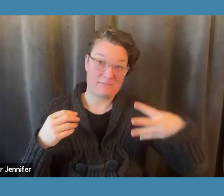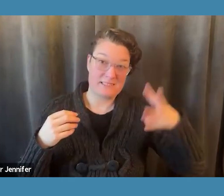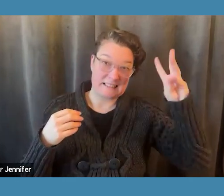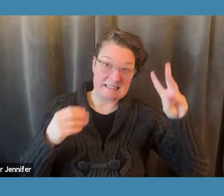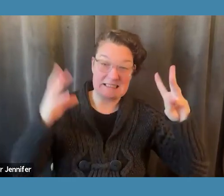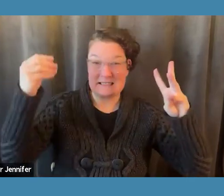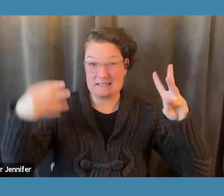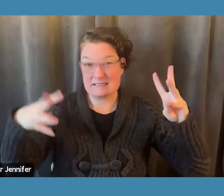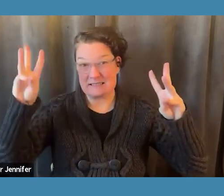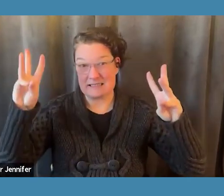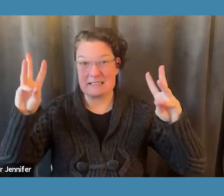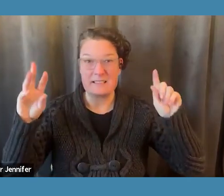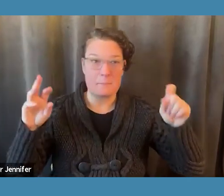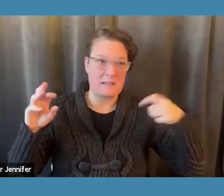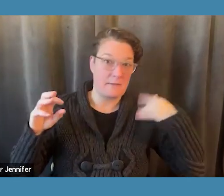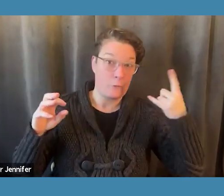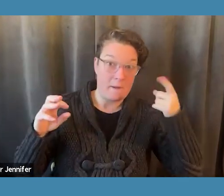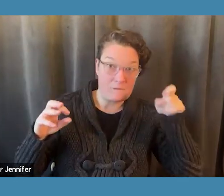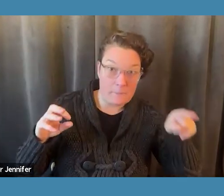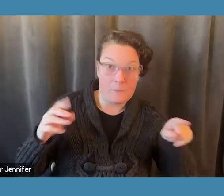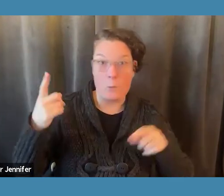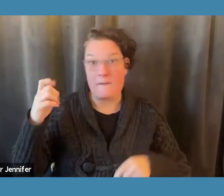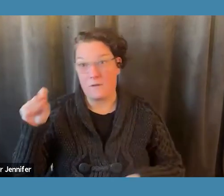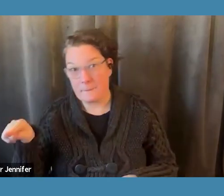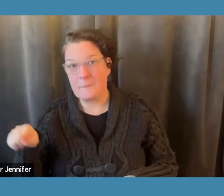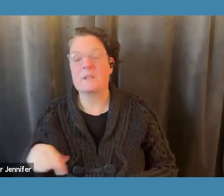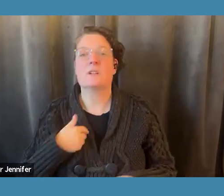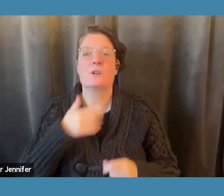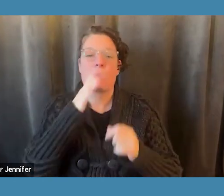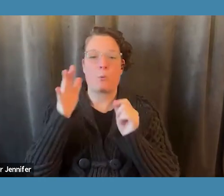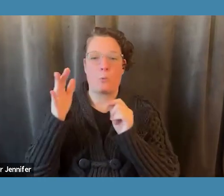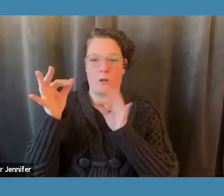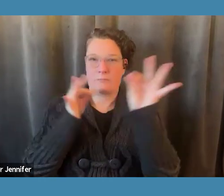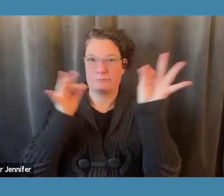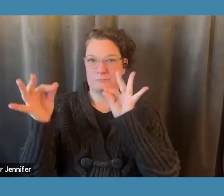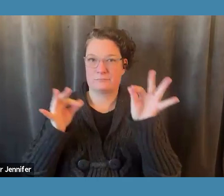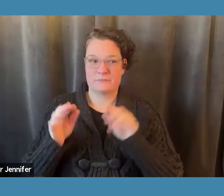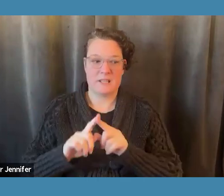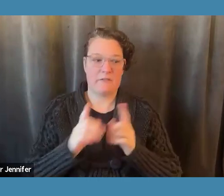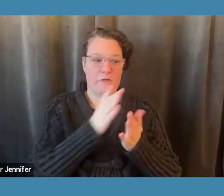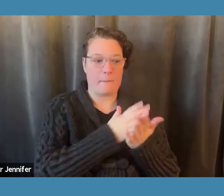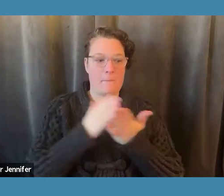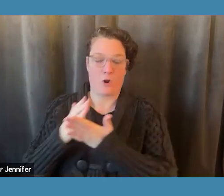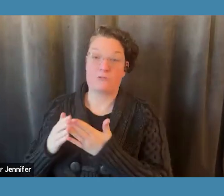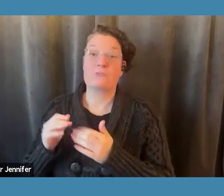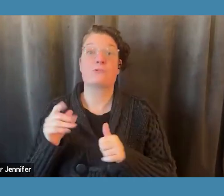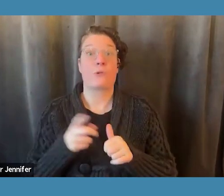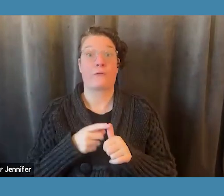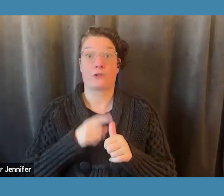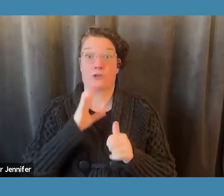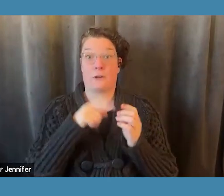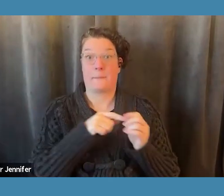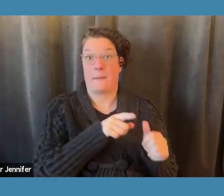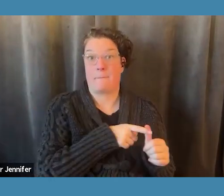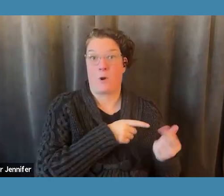1 from part 2. So I'm going to break them down between the parts. So first we're talking about part